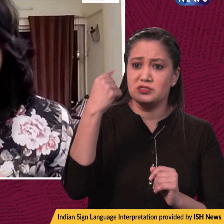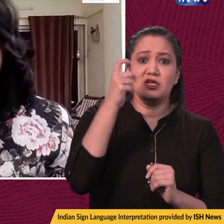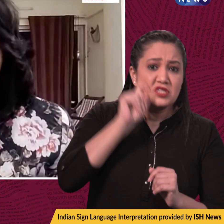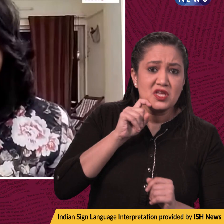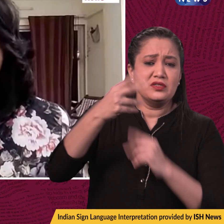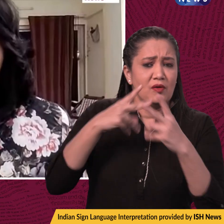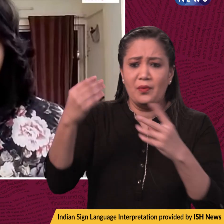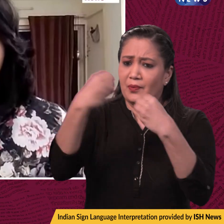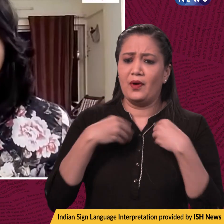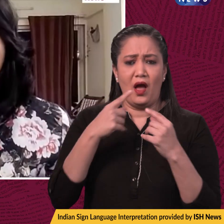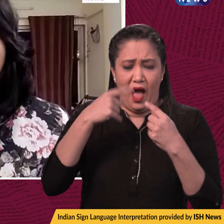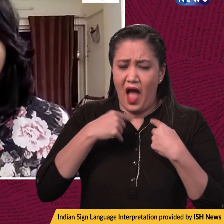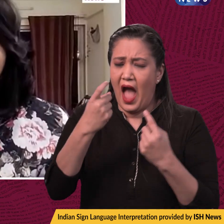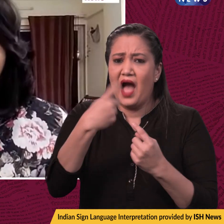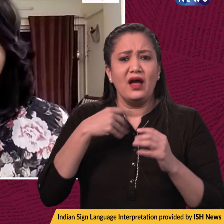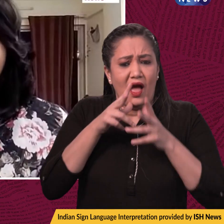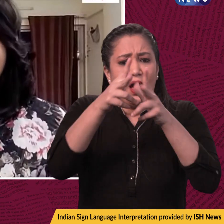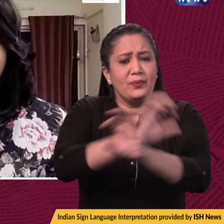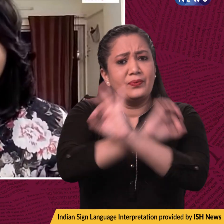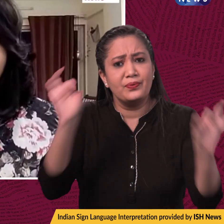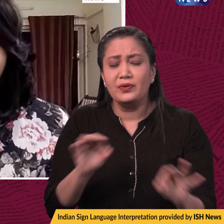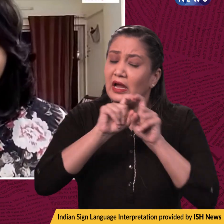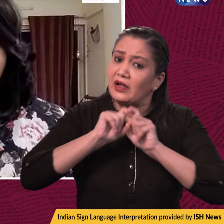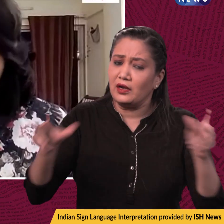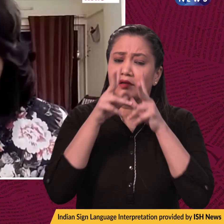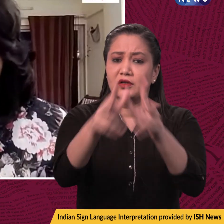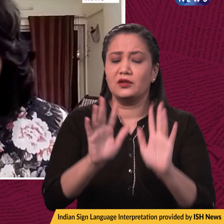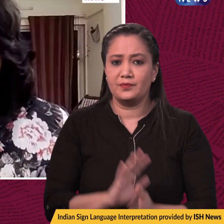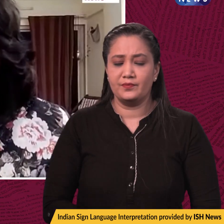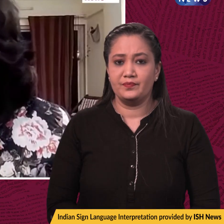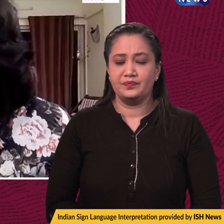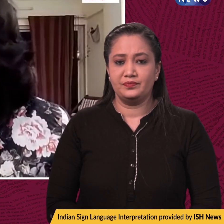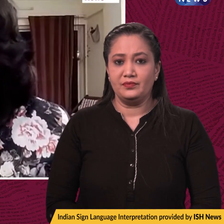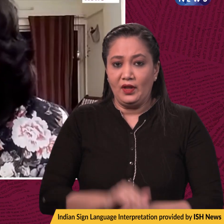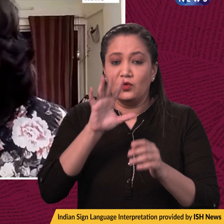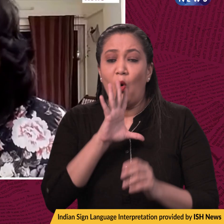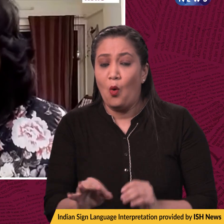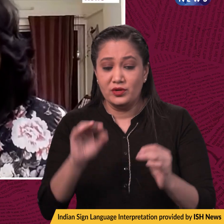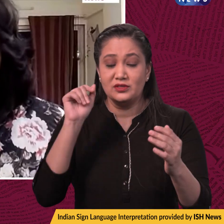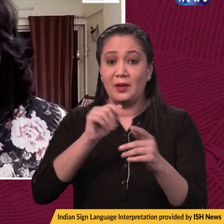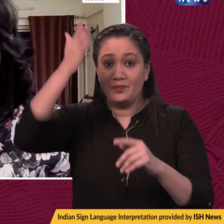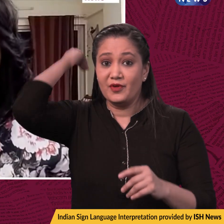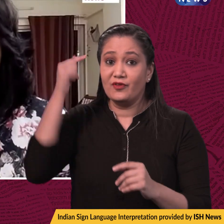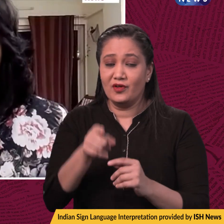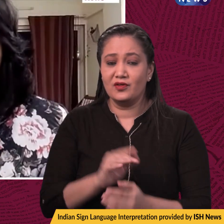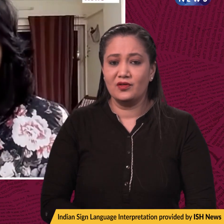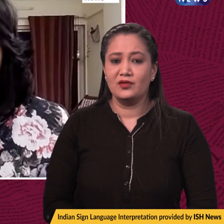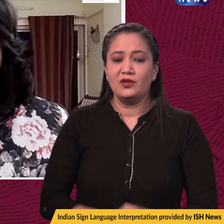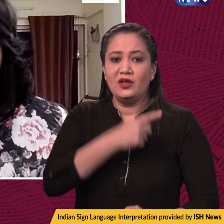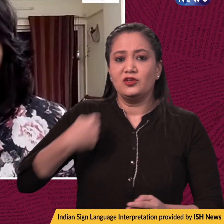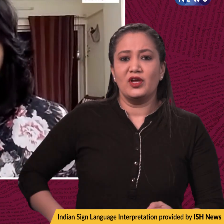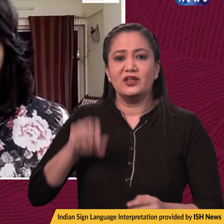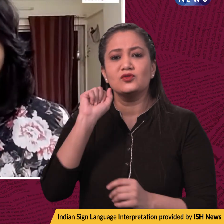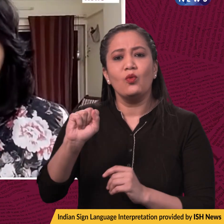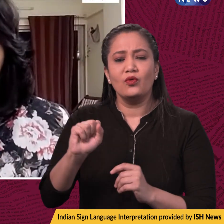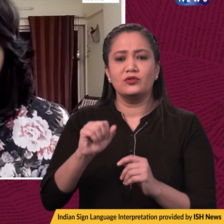me. This point must be emphasized very clearly," end quote. Now, in her original note, which was posted on the